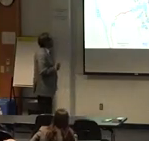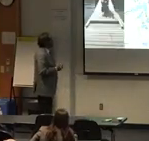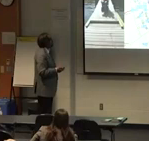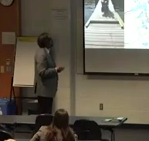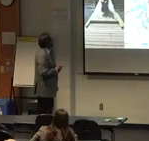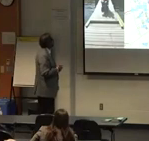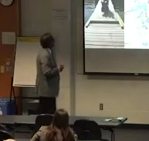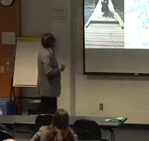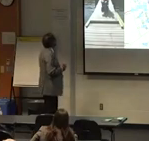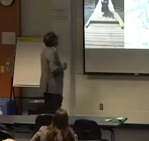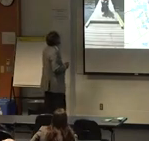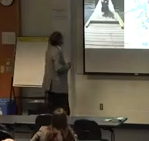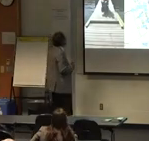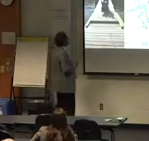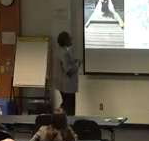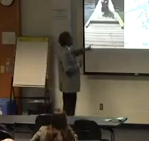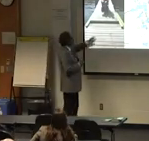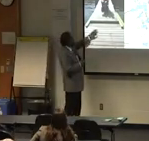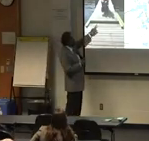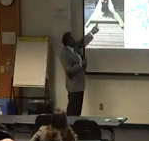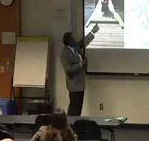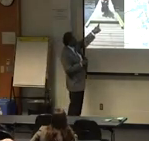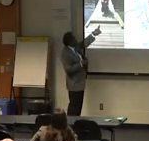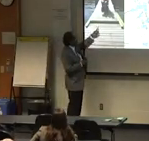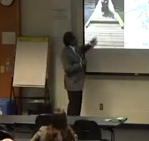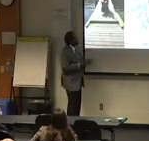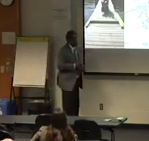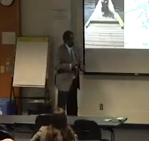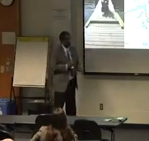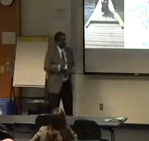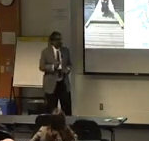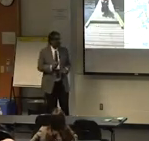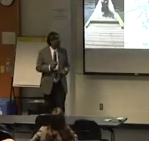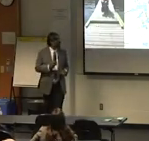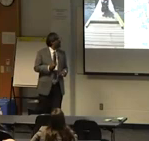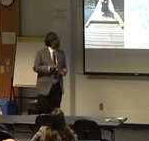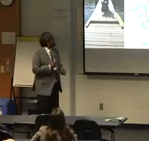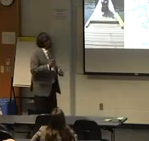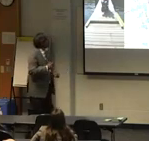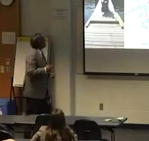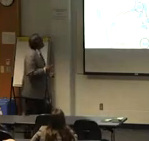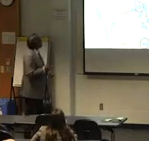Dock. That's what that looks like. And I'm still not sure if I would call that a wheelchair accessible dock.